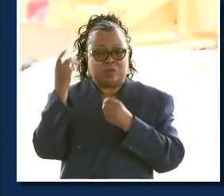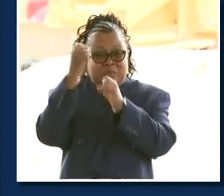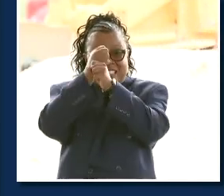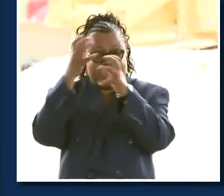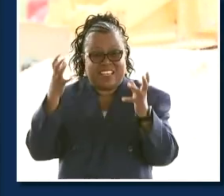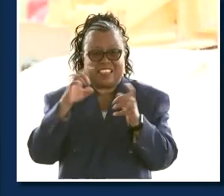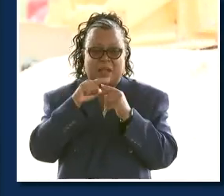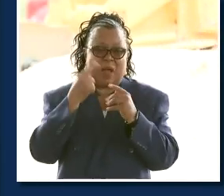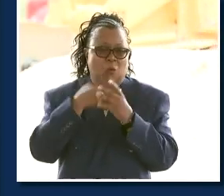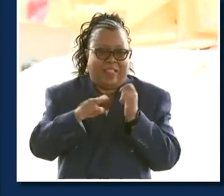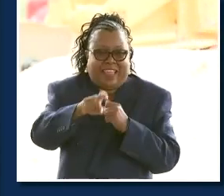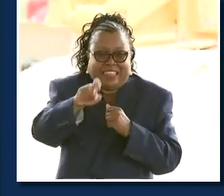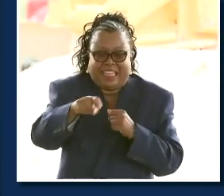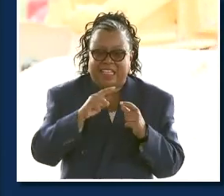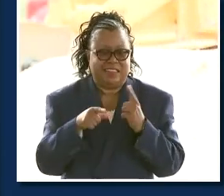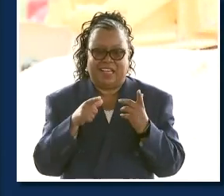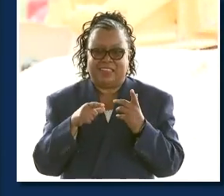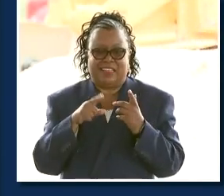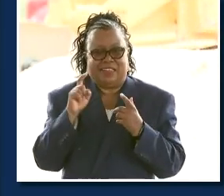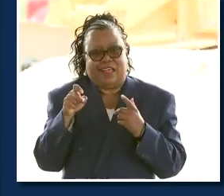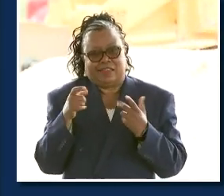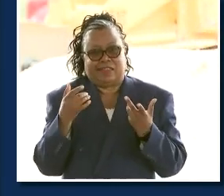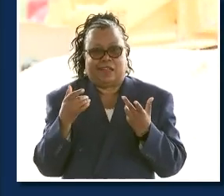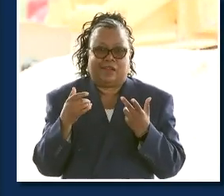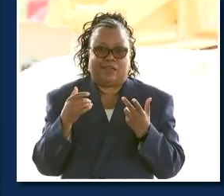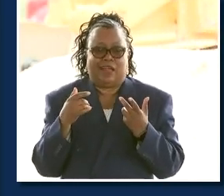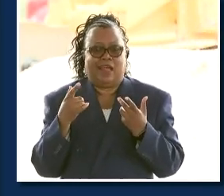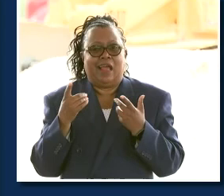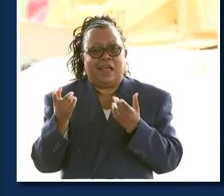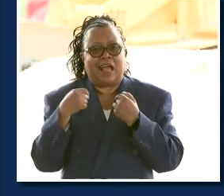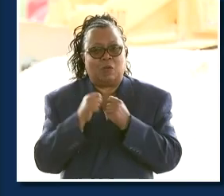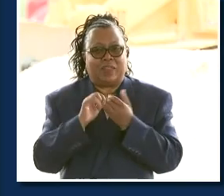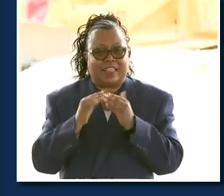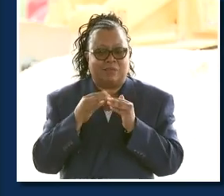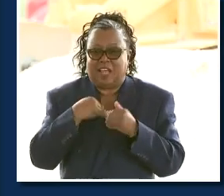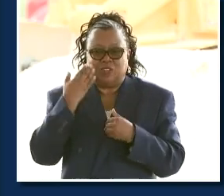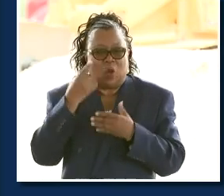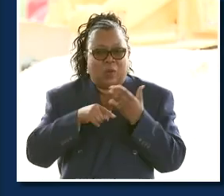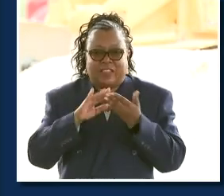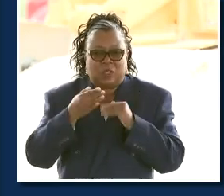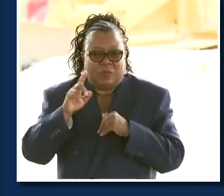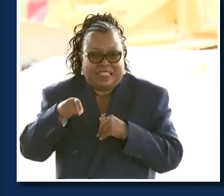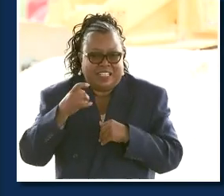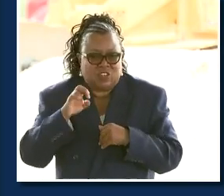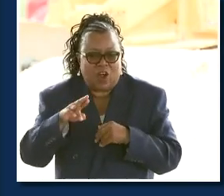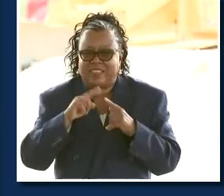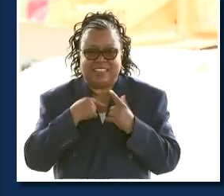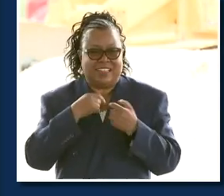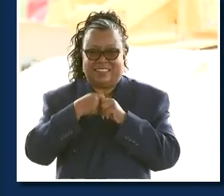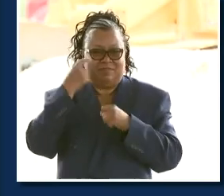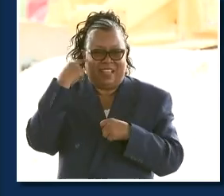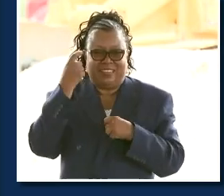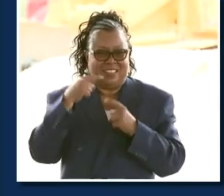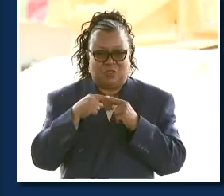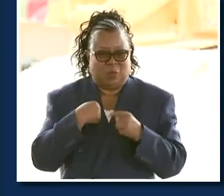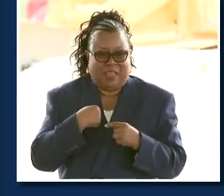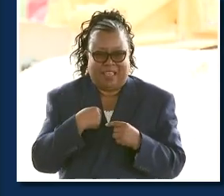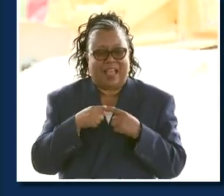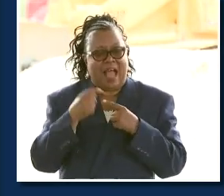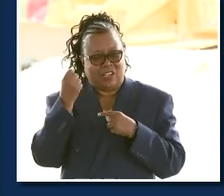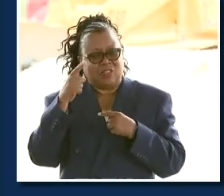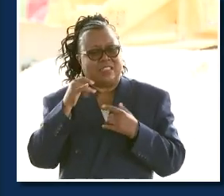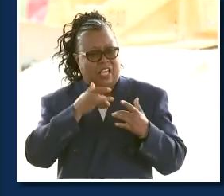vision about what they need, doesn't necessarily come from the community, doesn't know what the community needs are, that doesn't make any sense to me. I